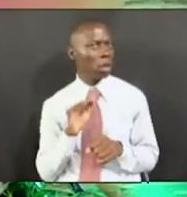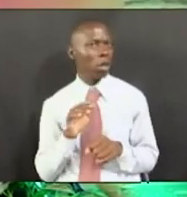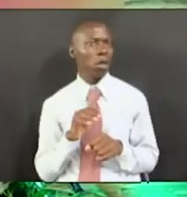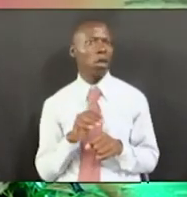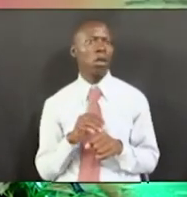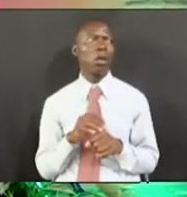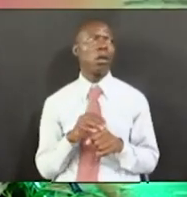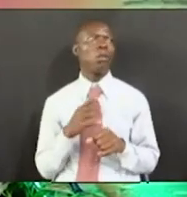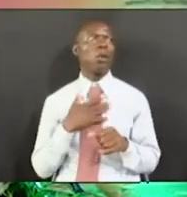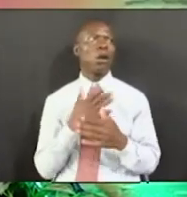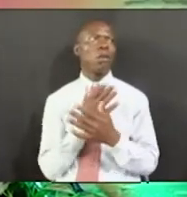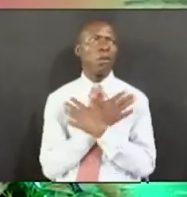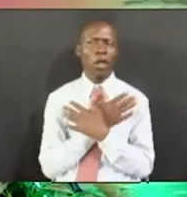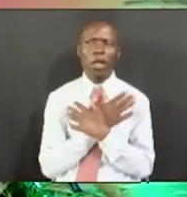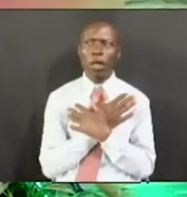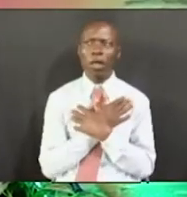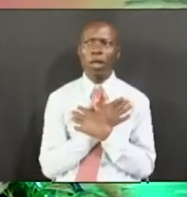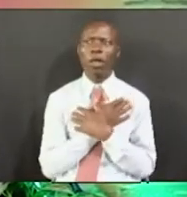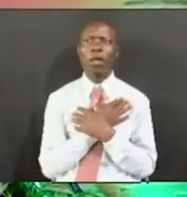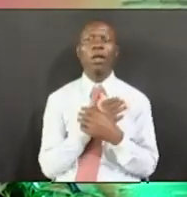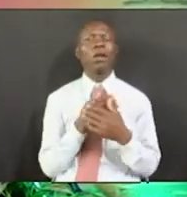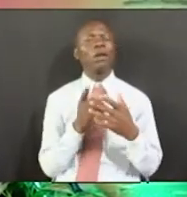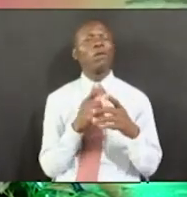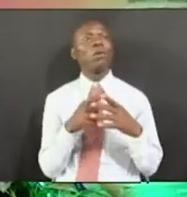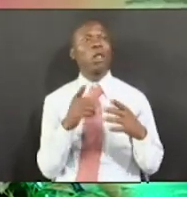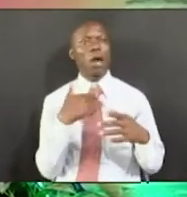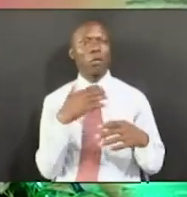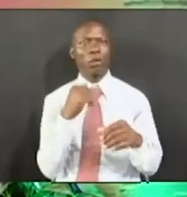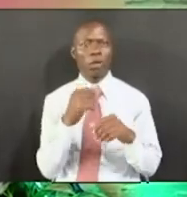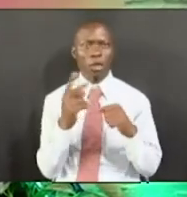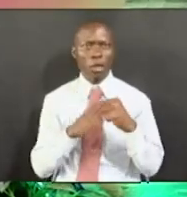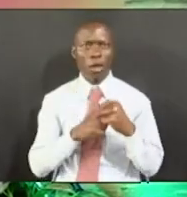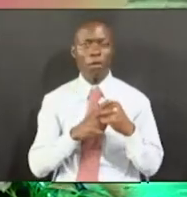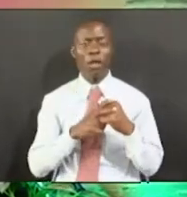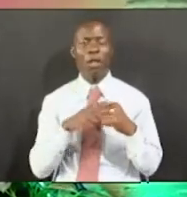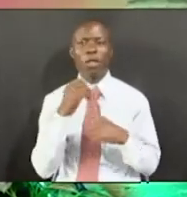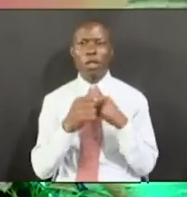you are going to sit there for another 7 years. Keep time.